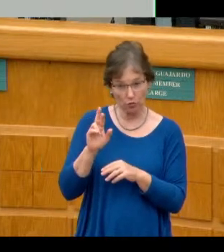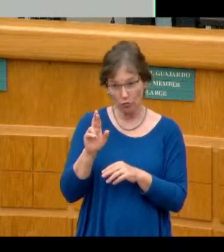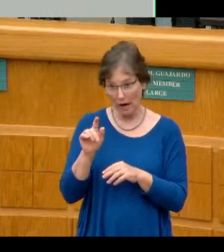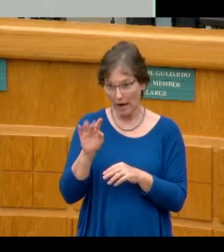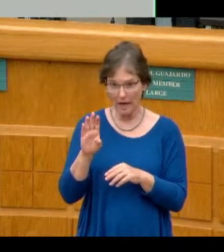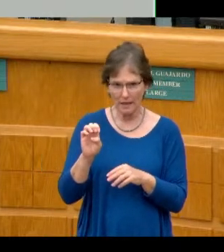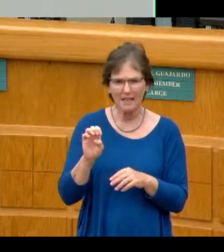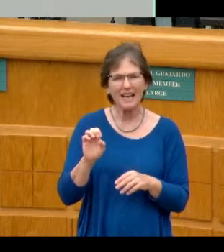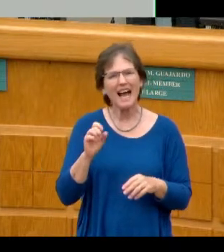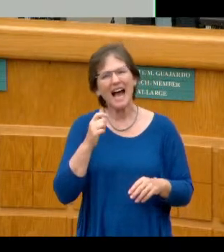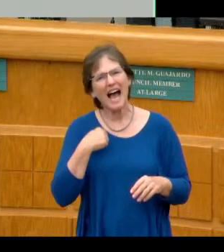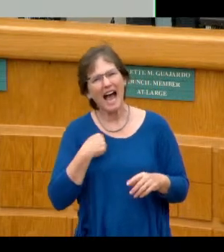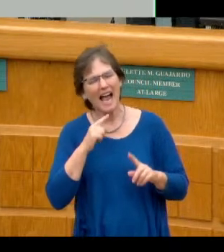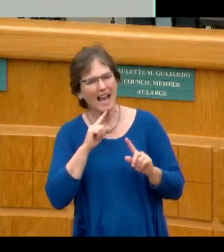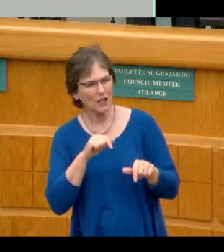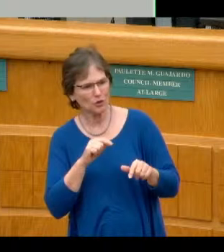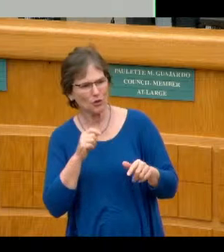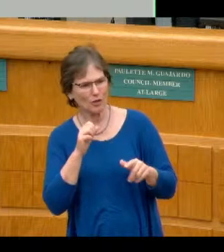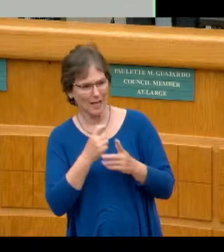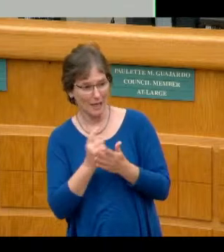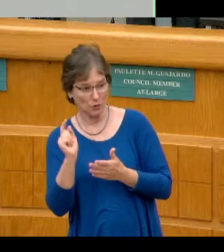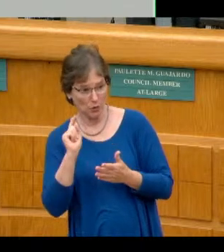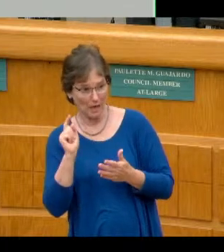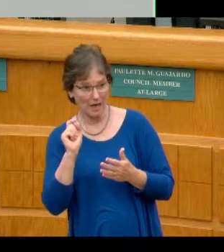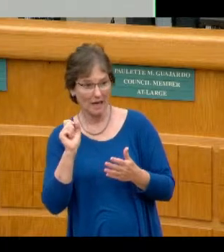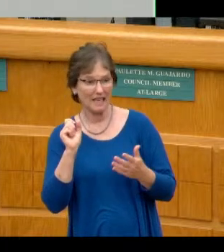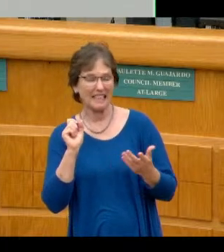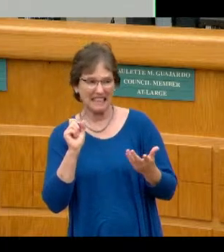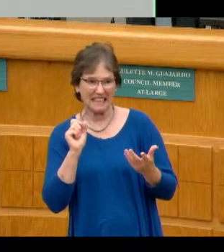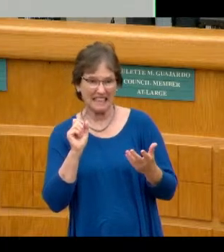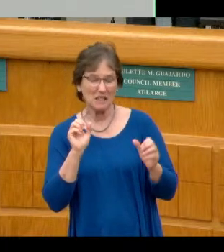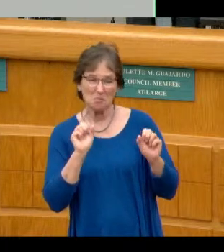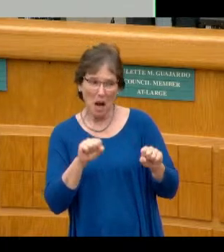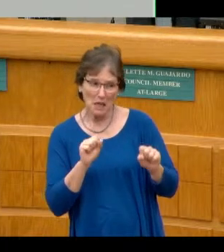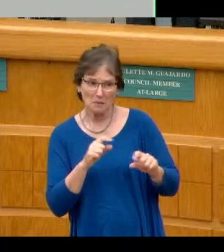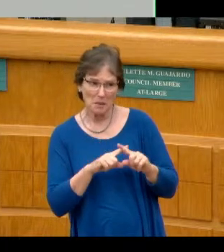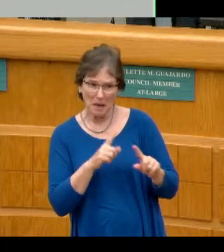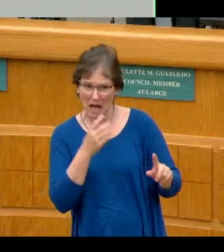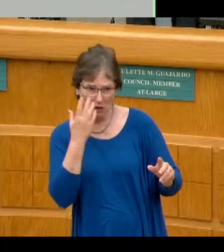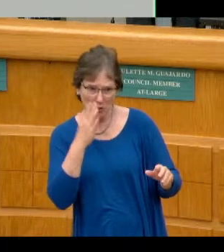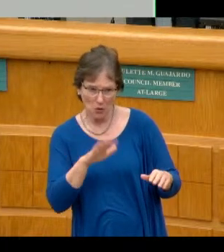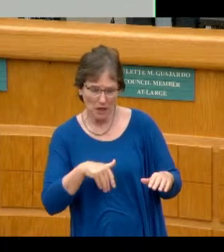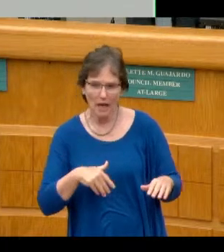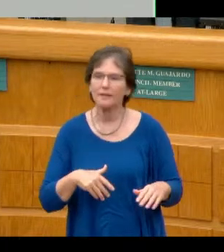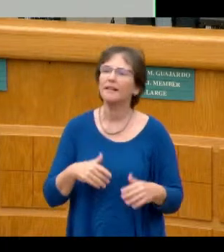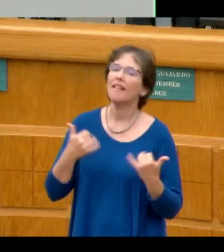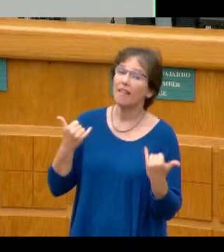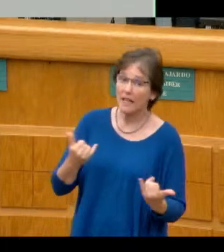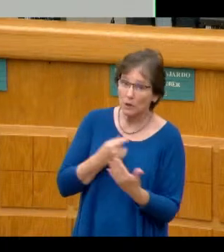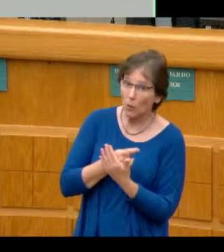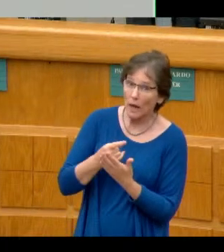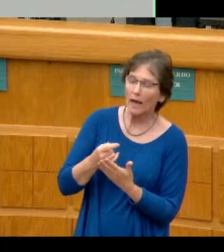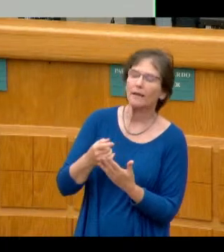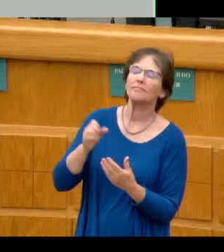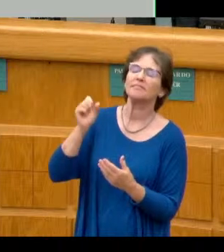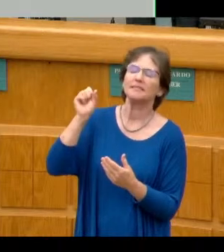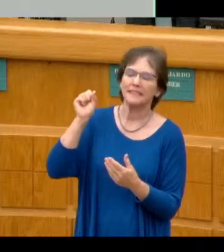past 2 weeks has been steadily increasing, and so that's the first time we've been able to say that since back in July.